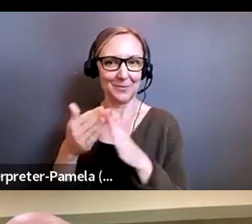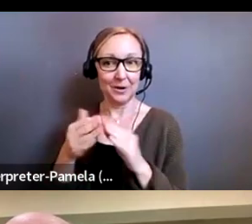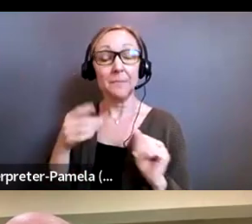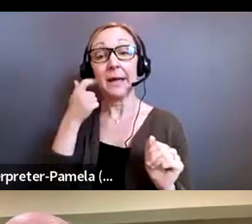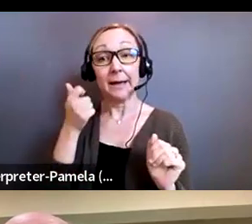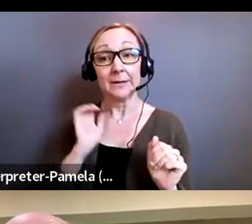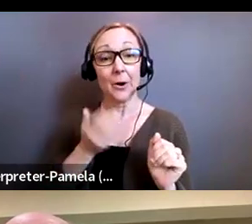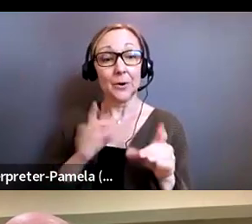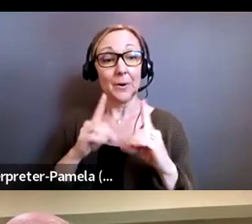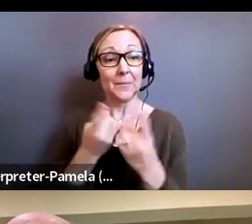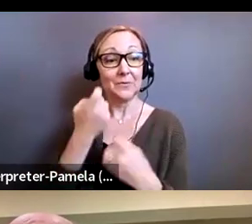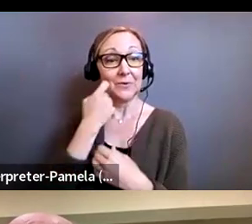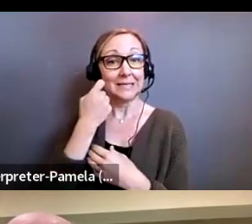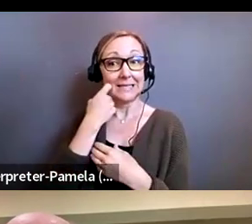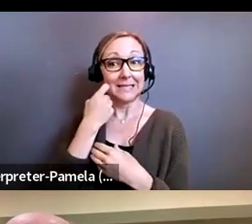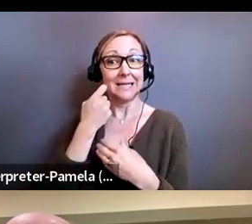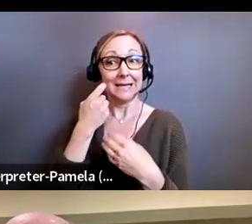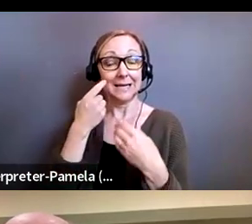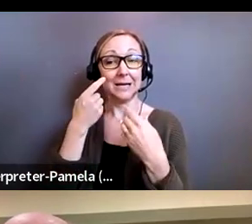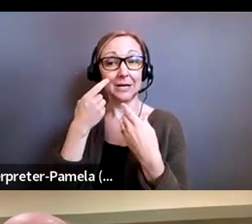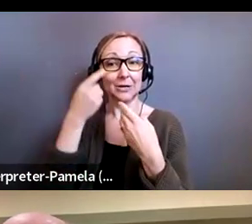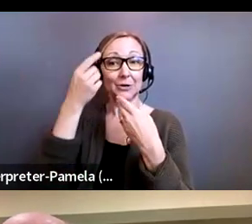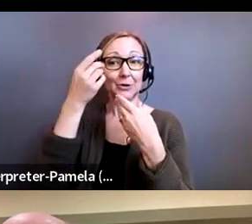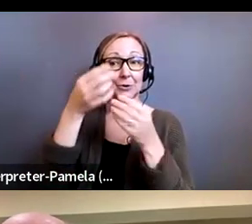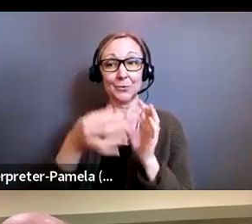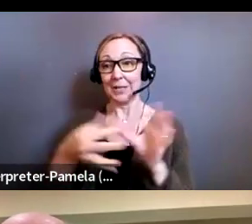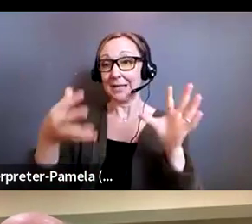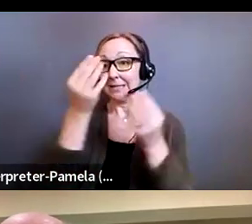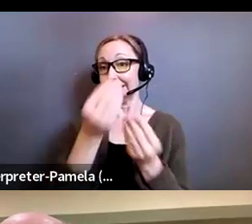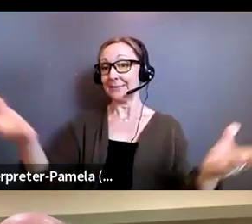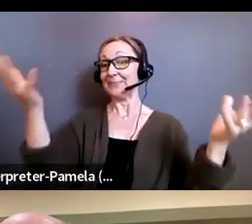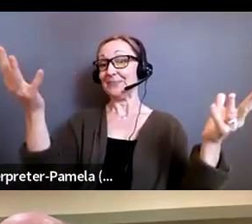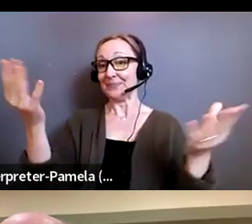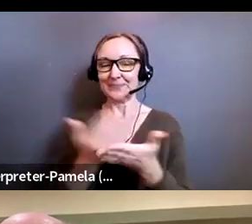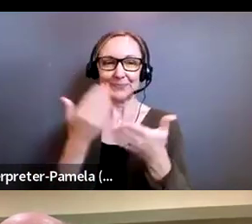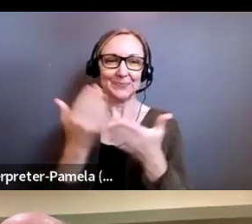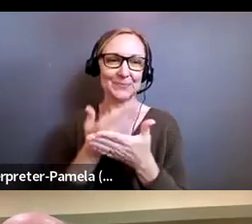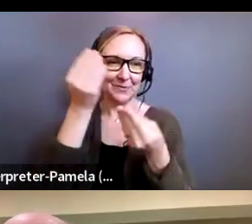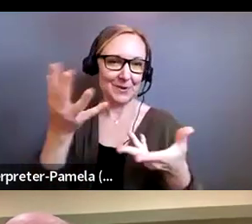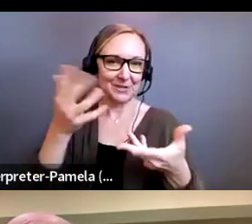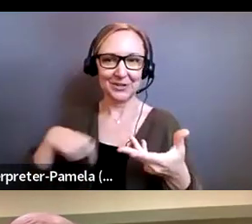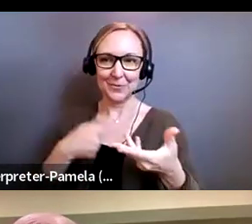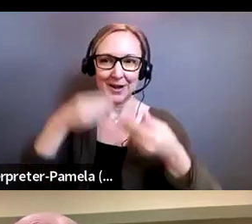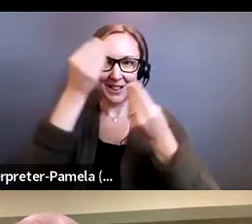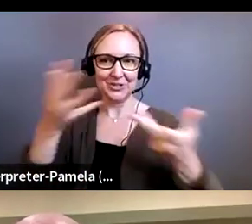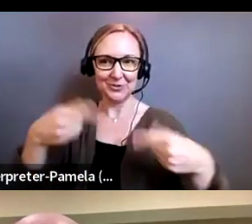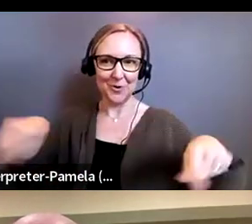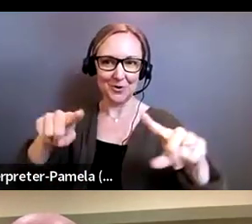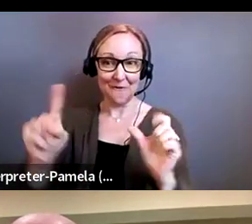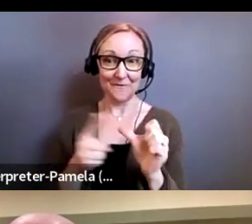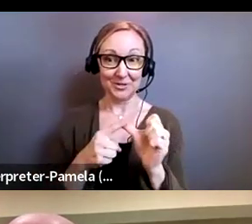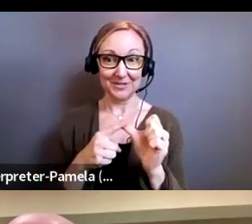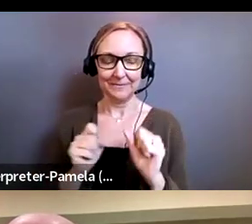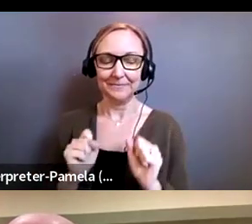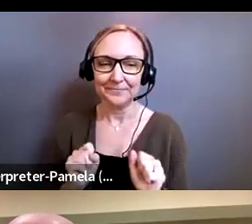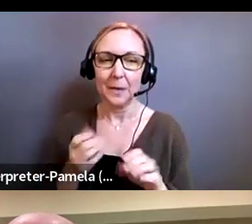recently released some new information and we're going to give it to you here first. Before we do that, we're